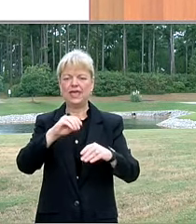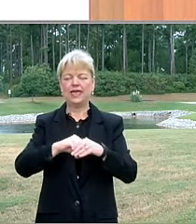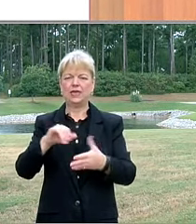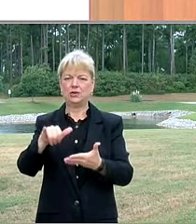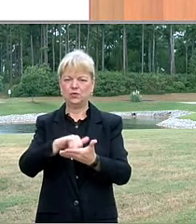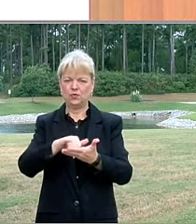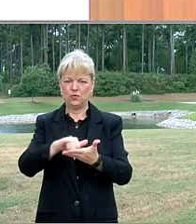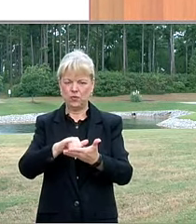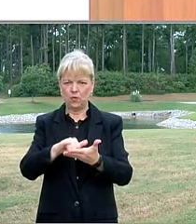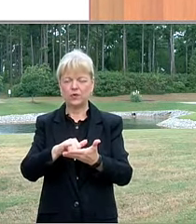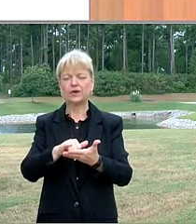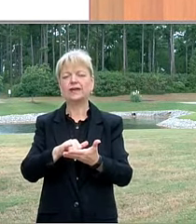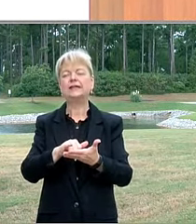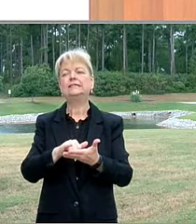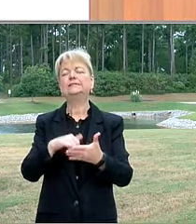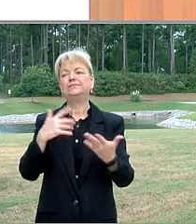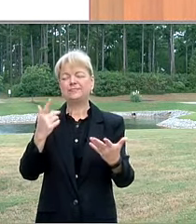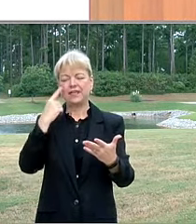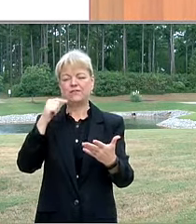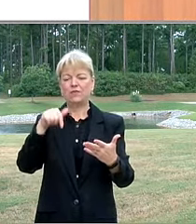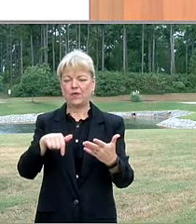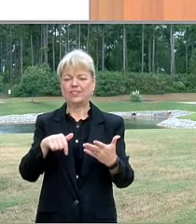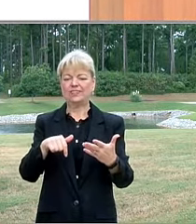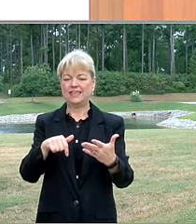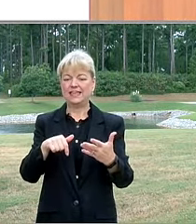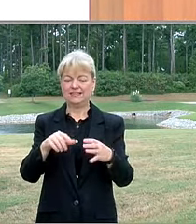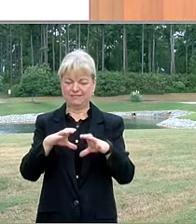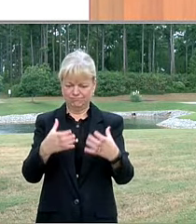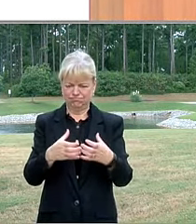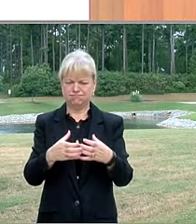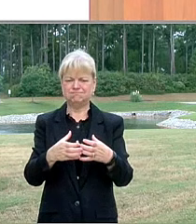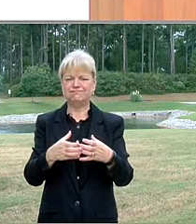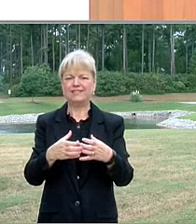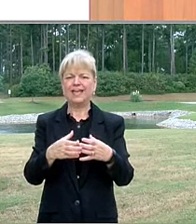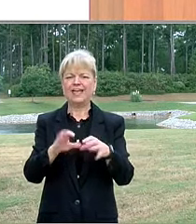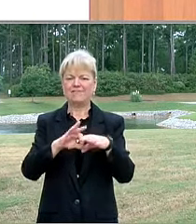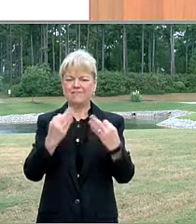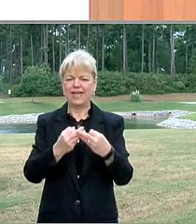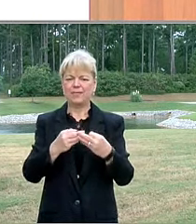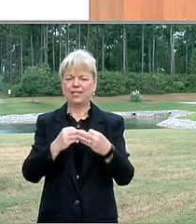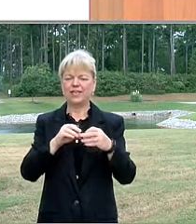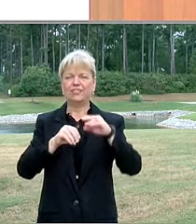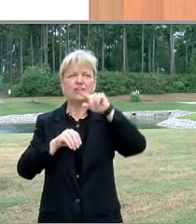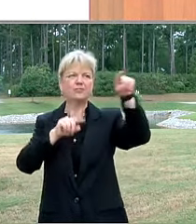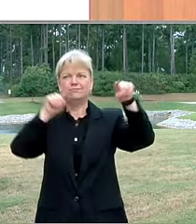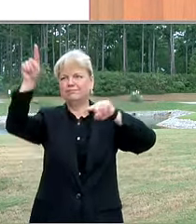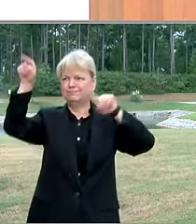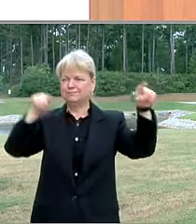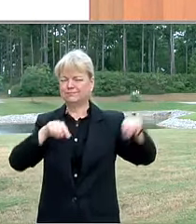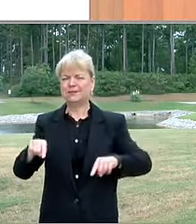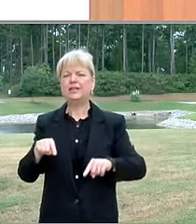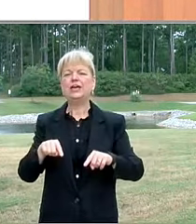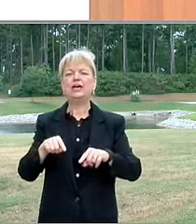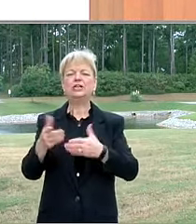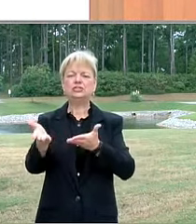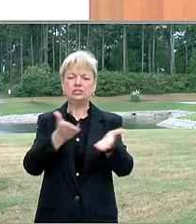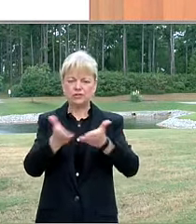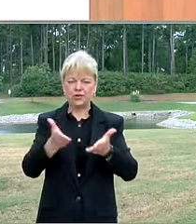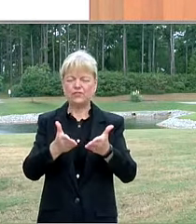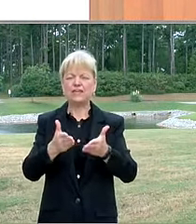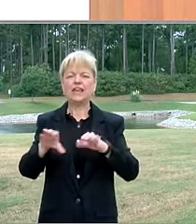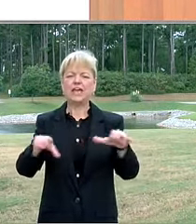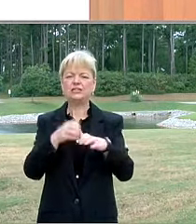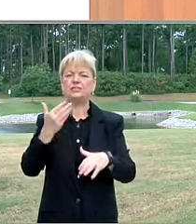City. And so for this core nucleus family, you can see they're scattered, they're all serving, they're all doing well, and